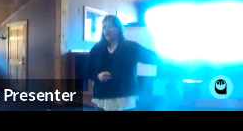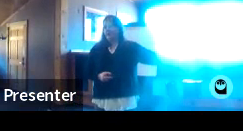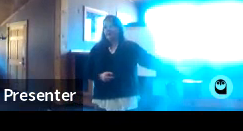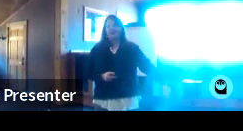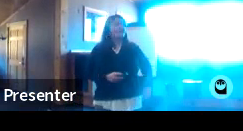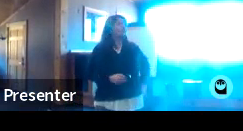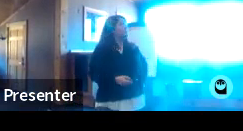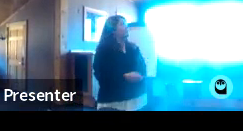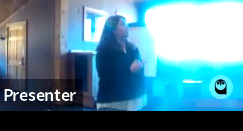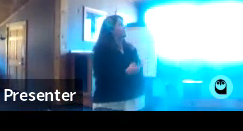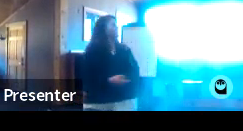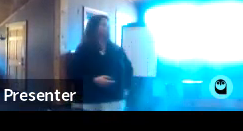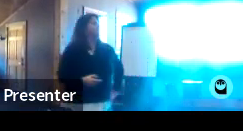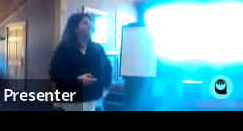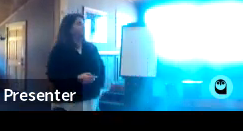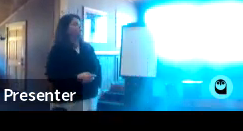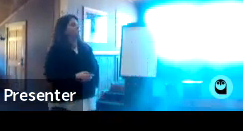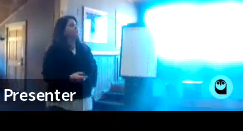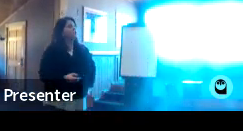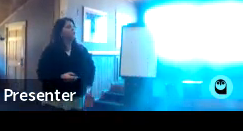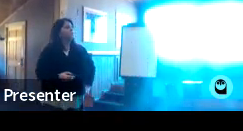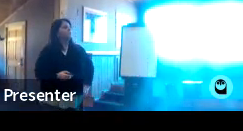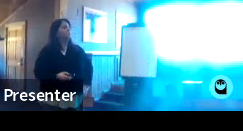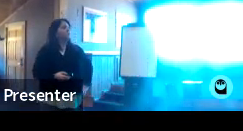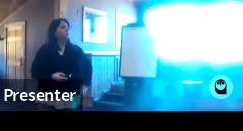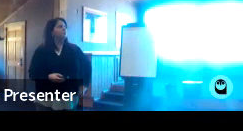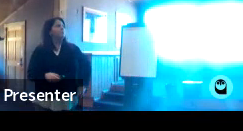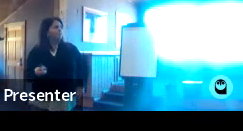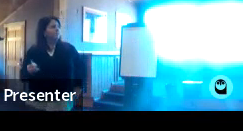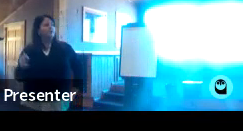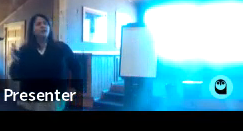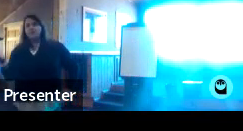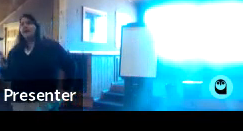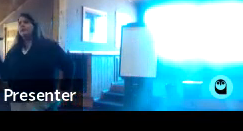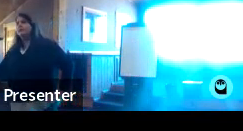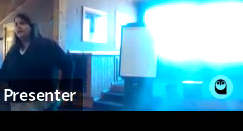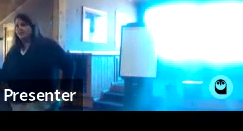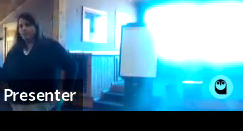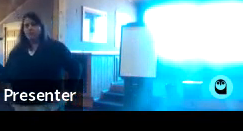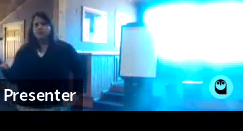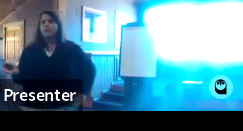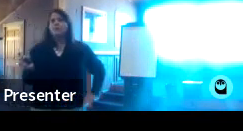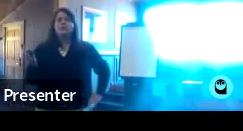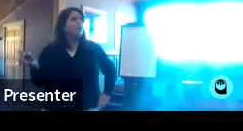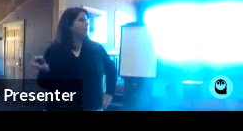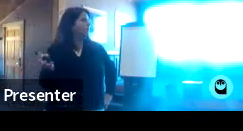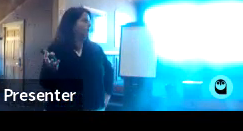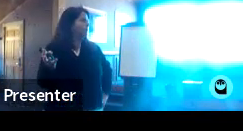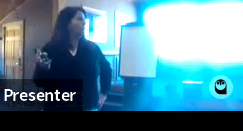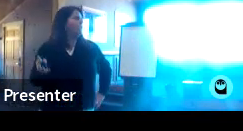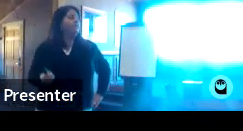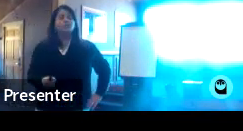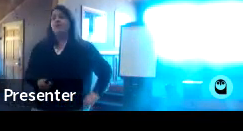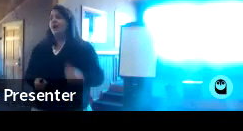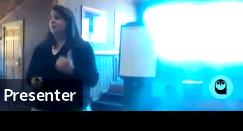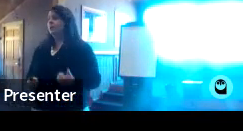showing, okay? So what it says is, if there's a threshold showing that the principles or methods that are underlying in the testimony, so what you're gonna talk